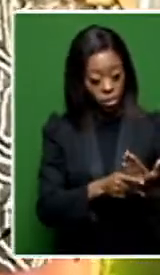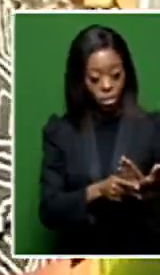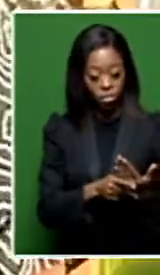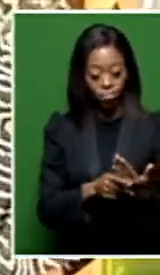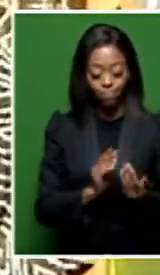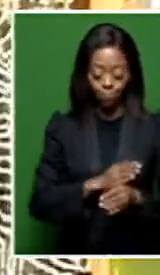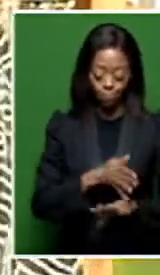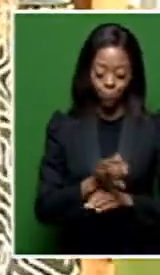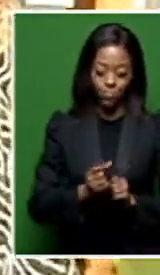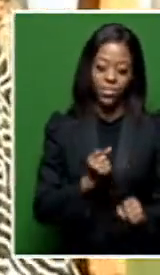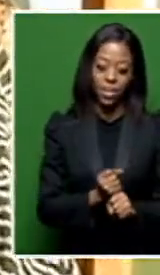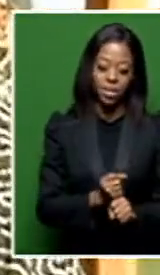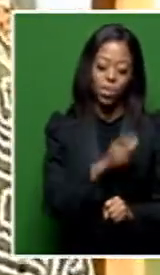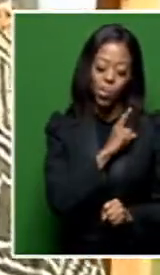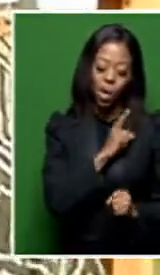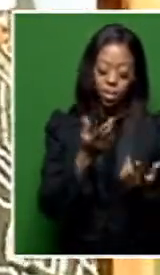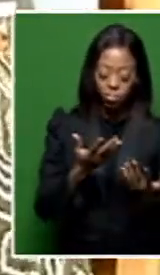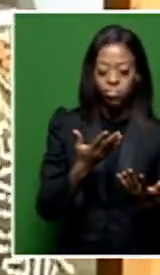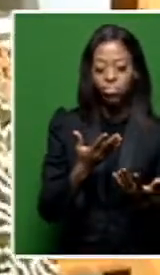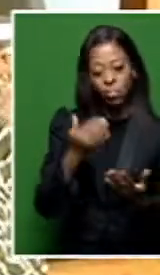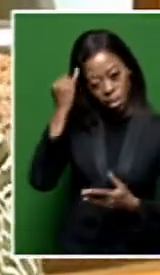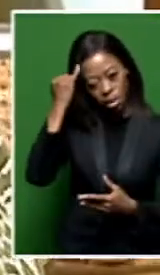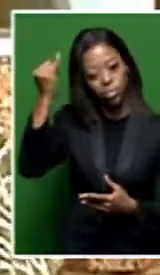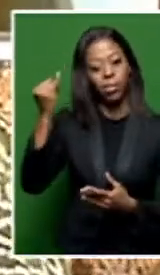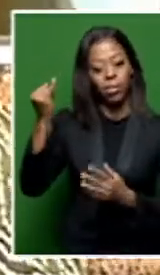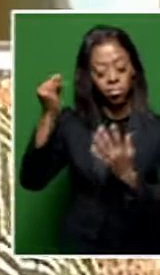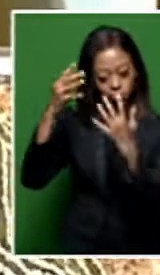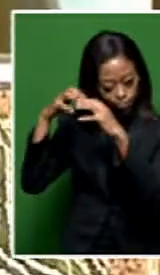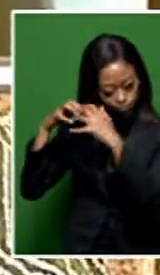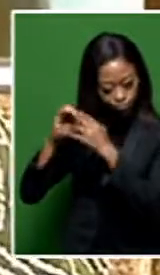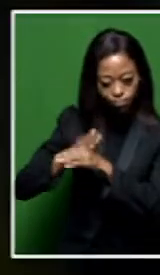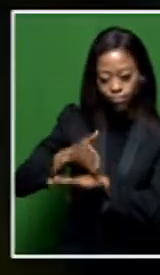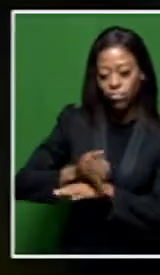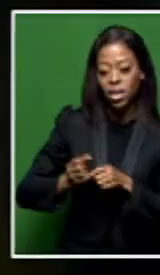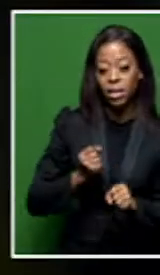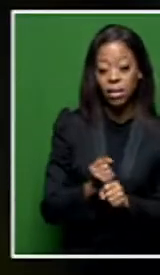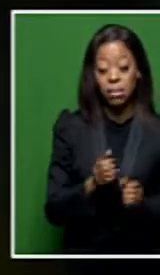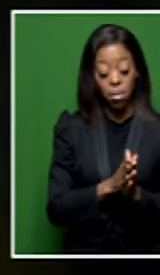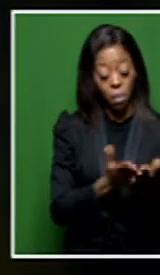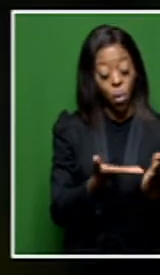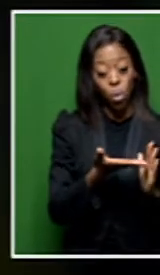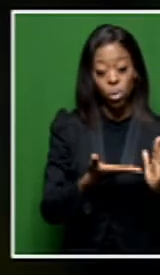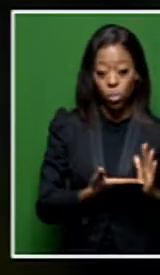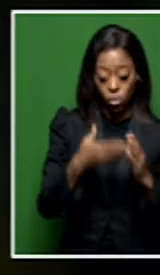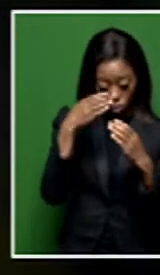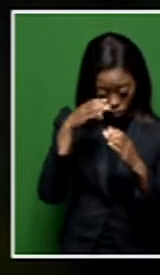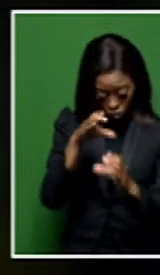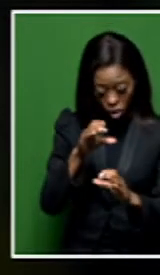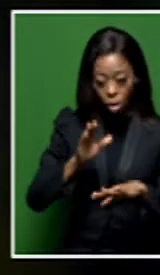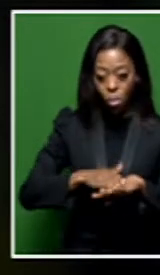years to actually come out with. And you know, it's a cookbook that is